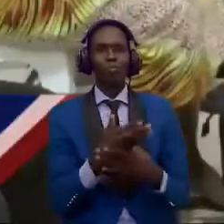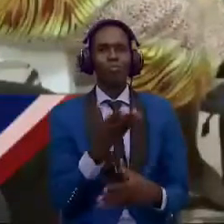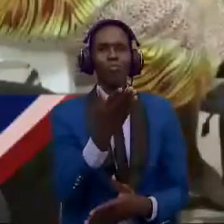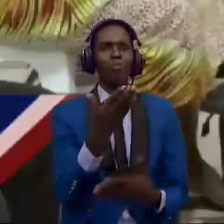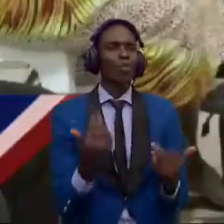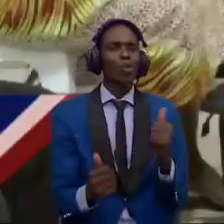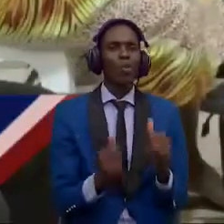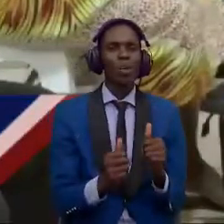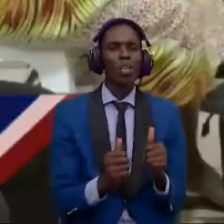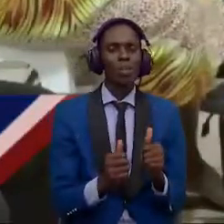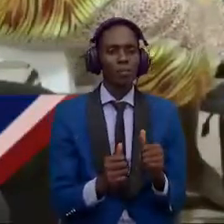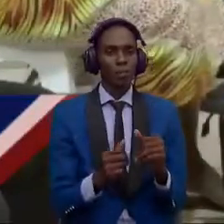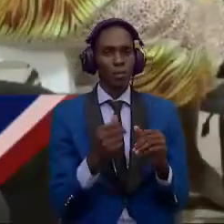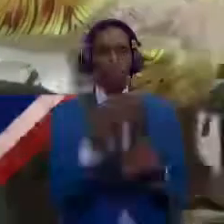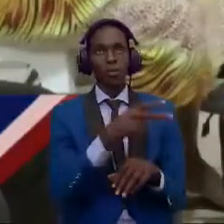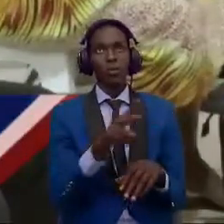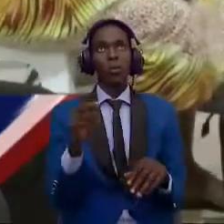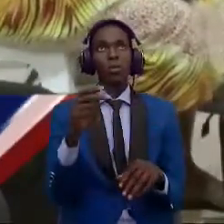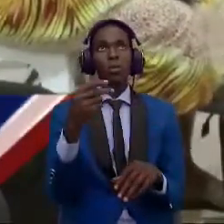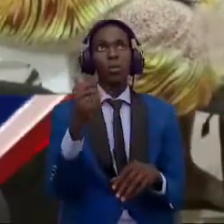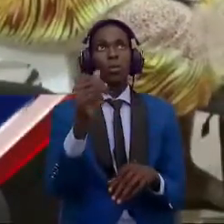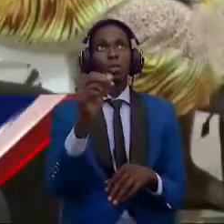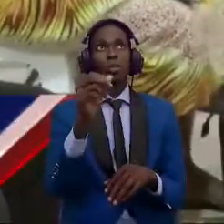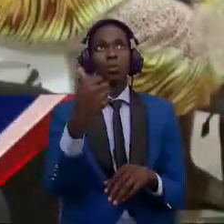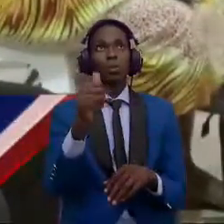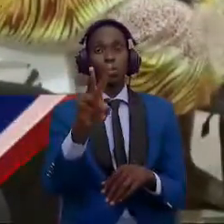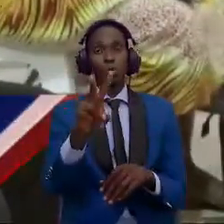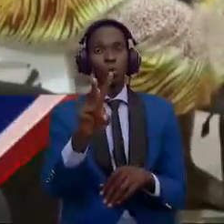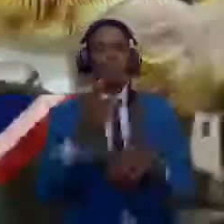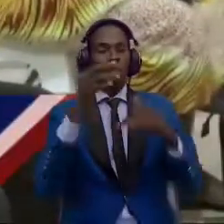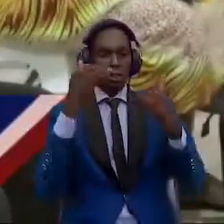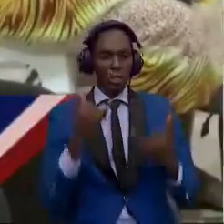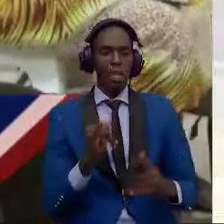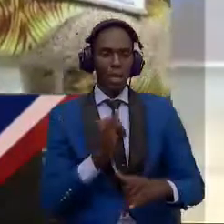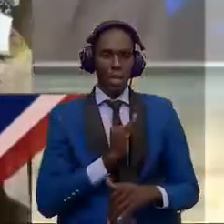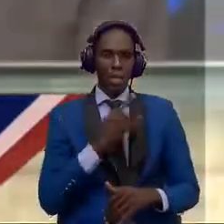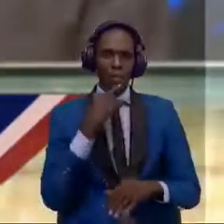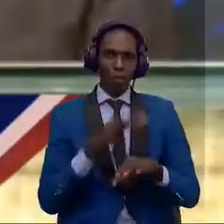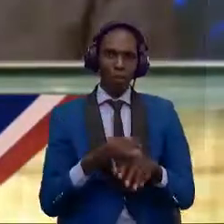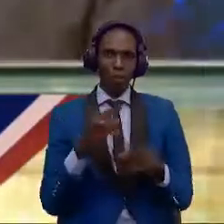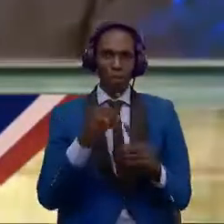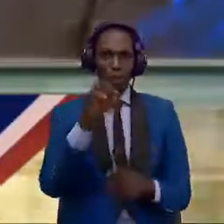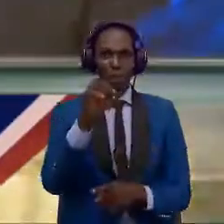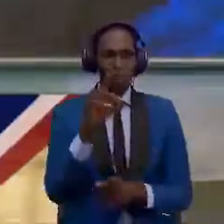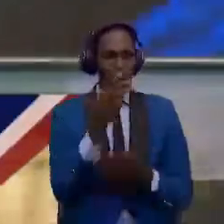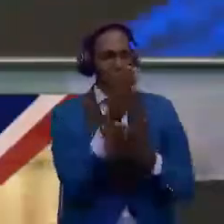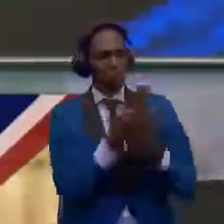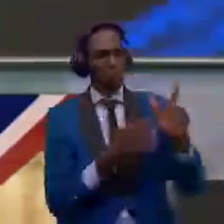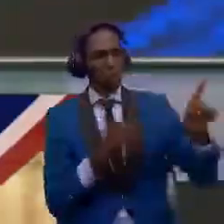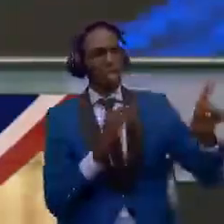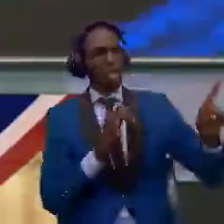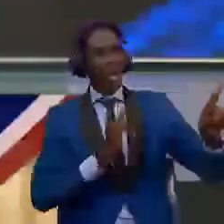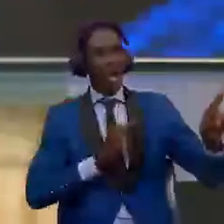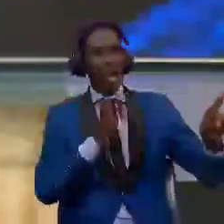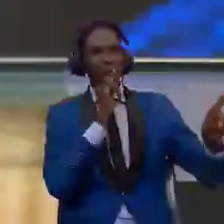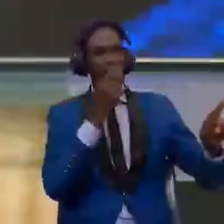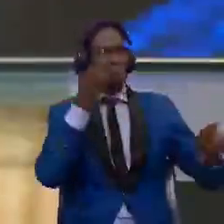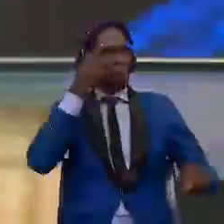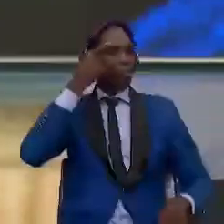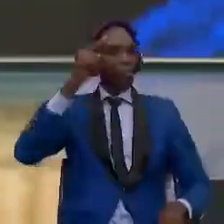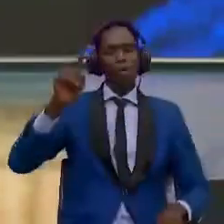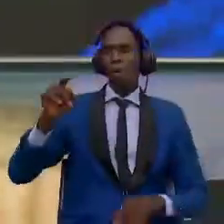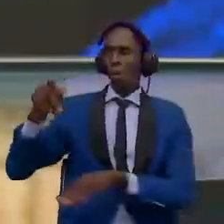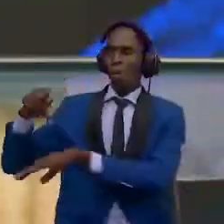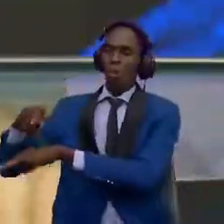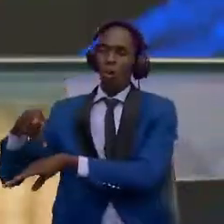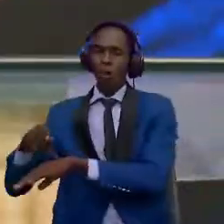12. And now this I say, that every one of you saith, I am of Paul, I